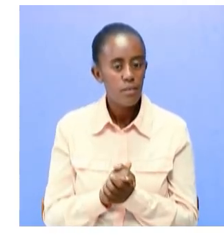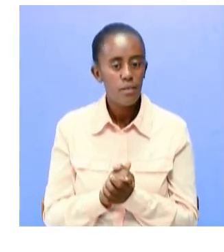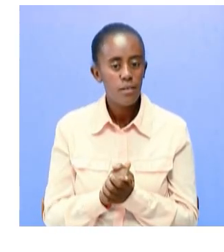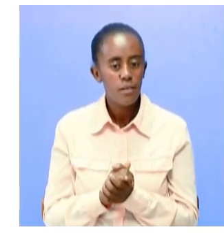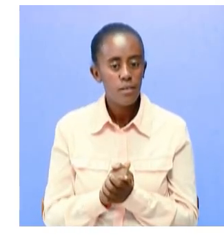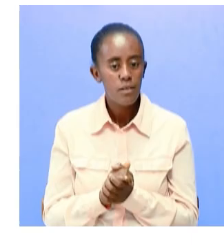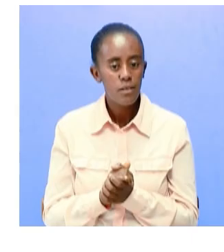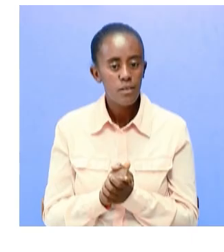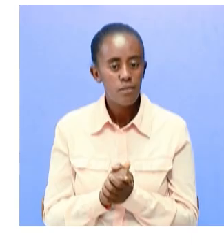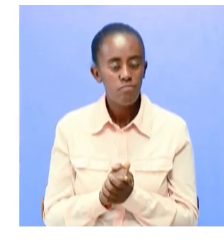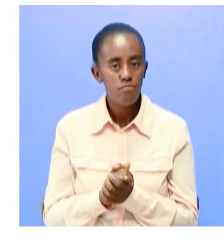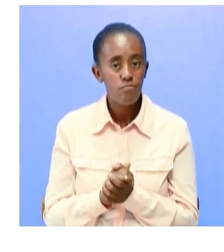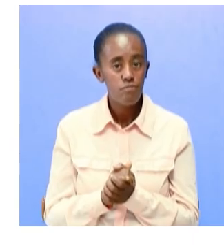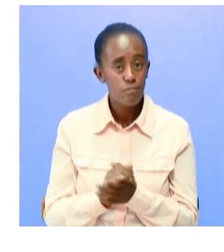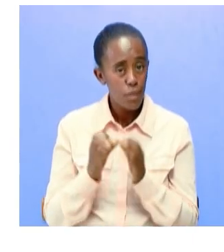can you tell me